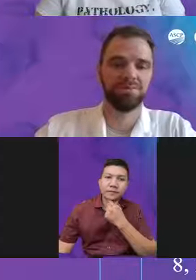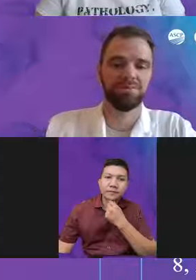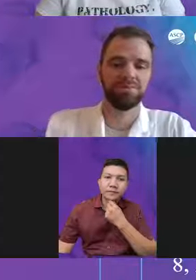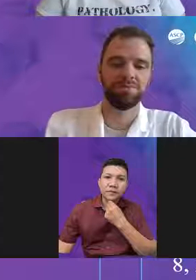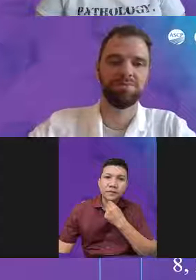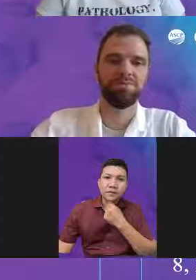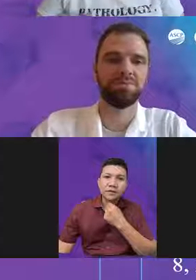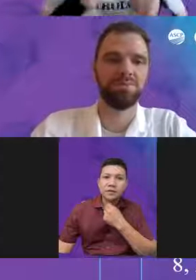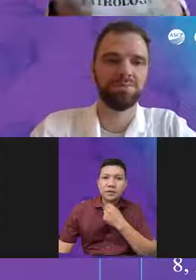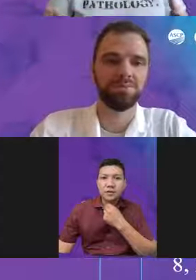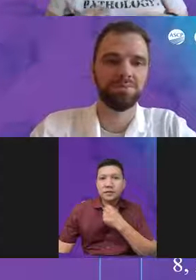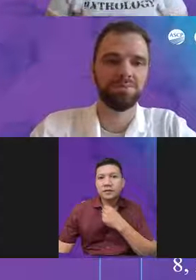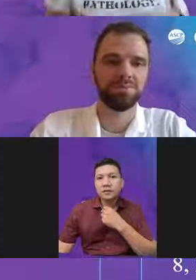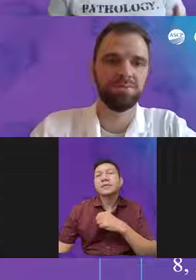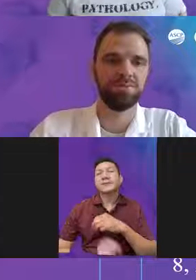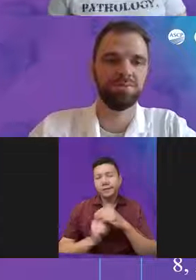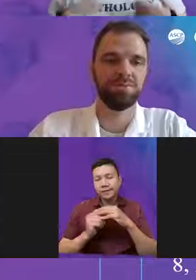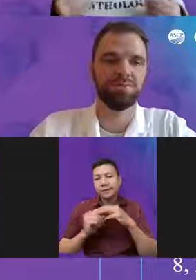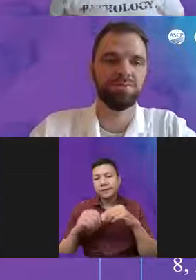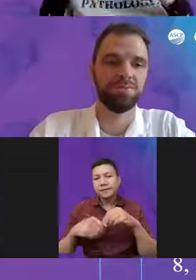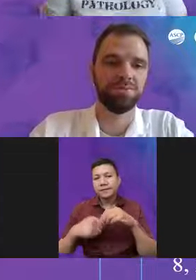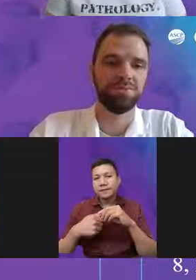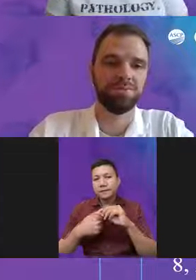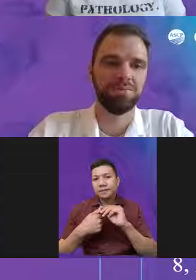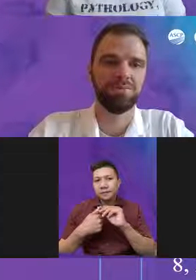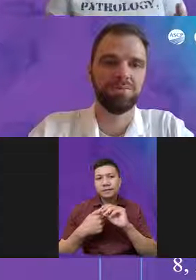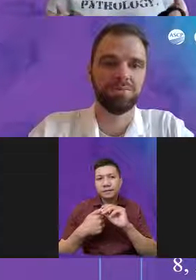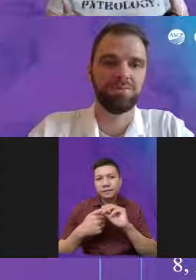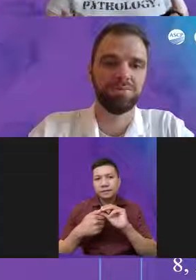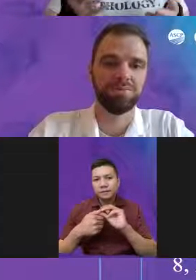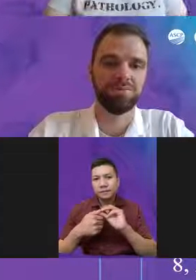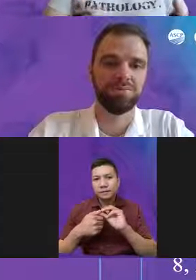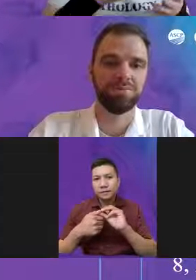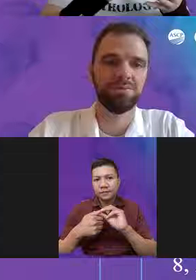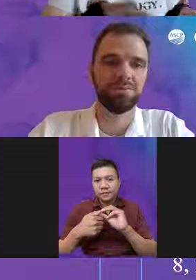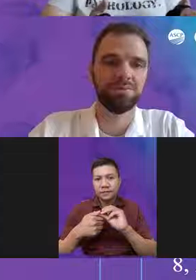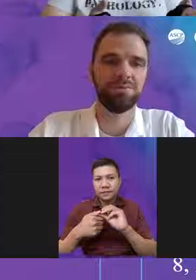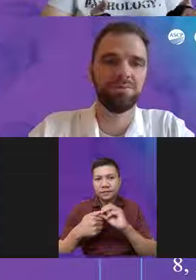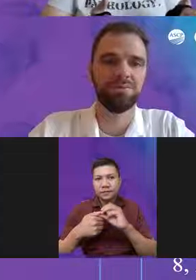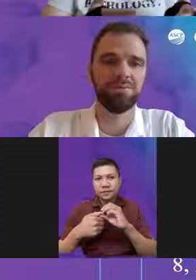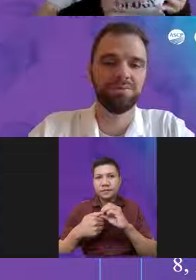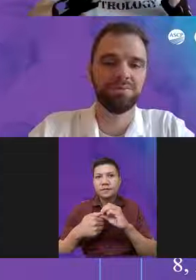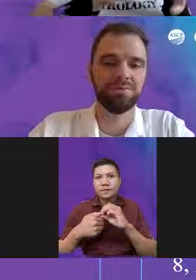of the lymphocyte because it's actively making proteins. It's actively making those antibody